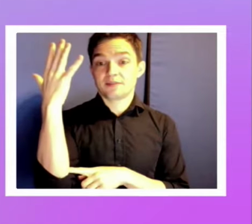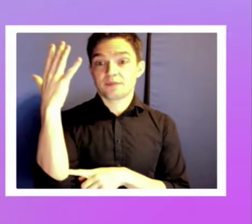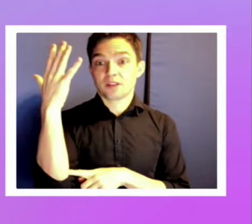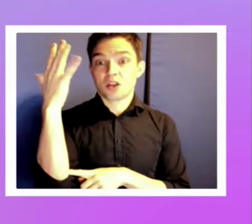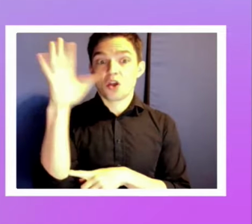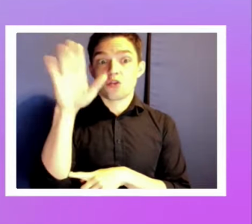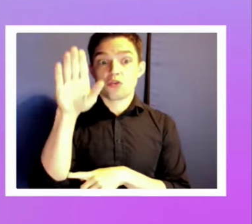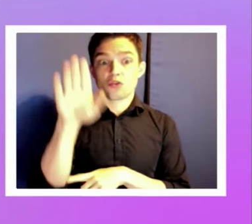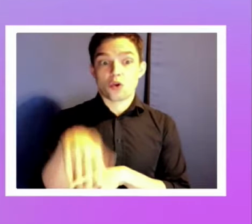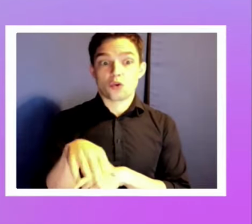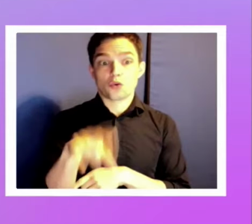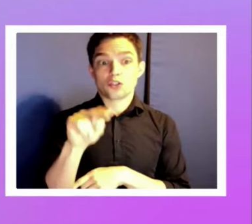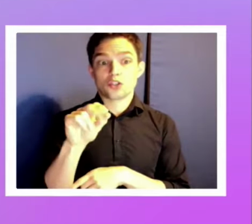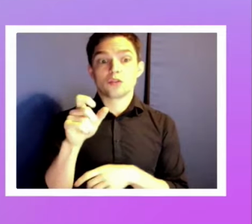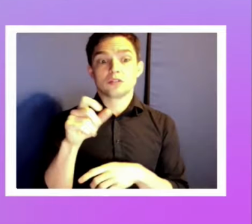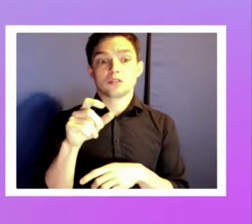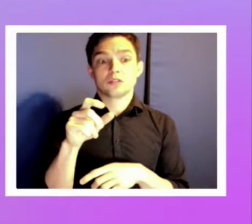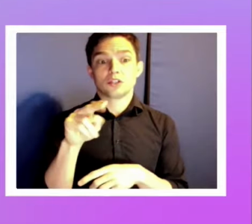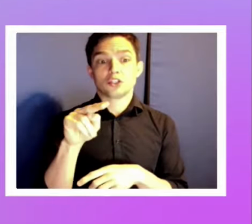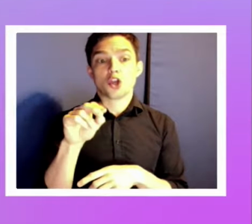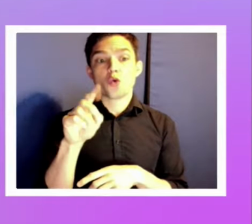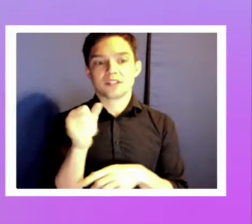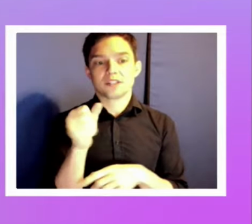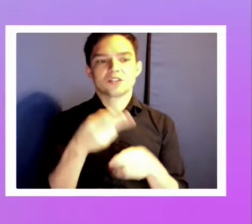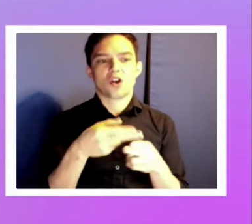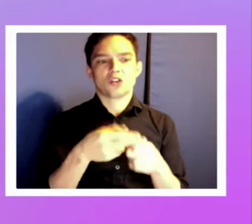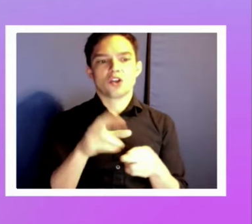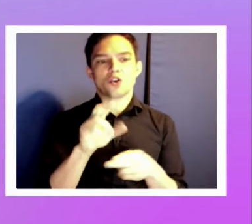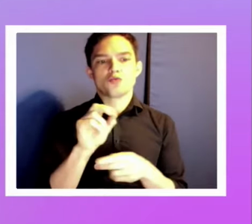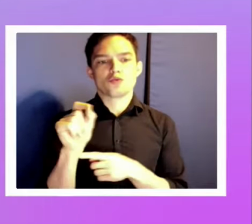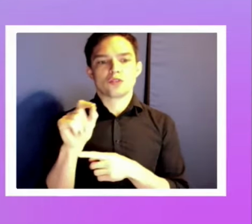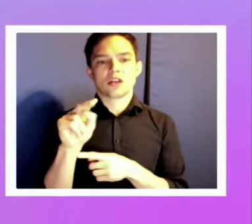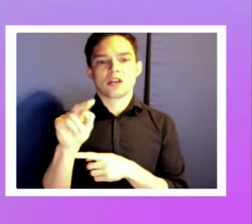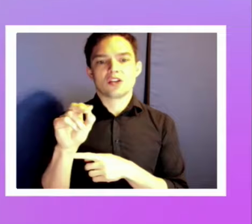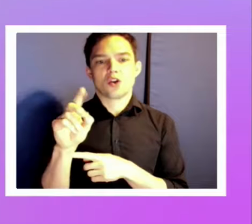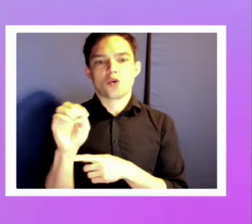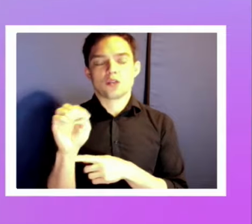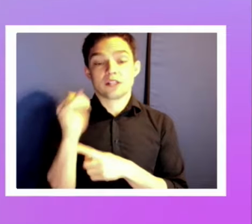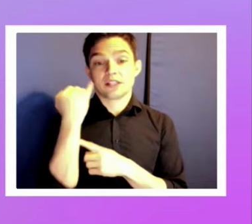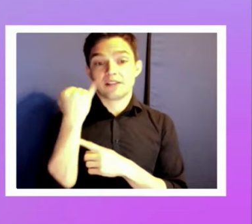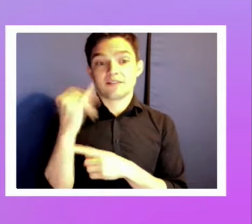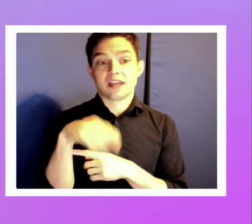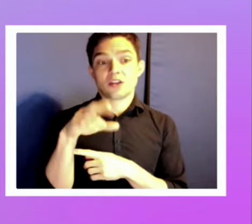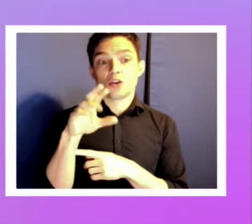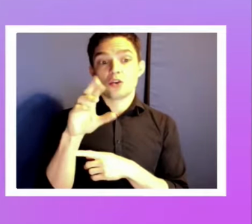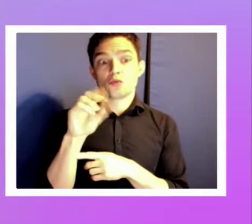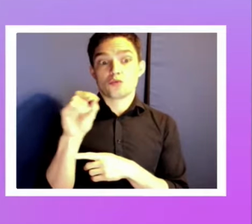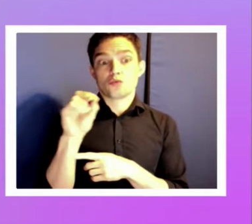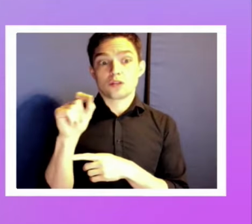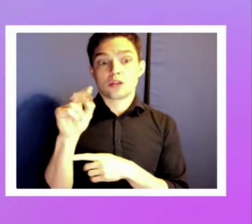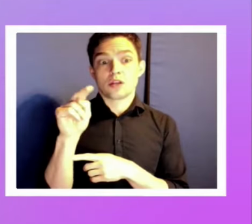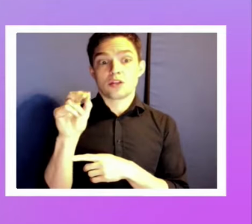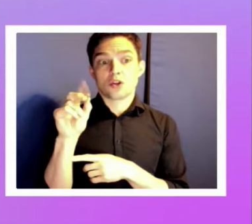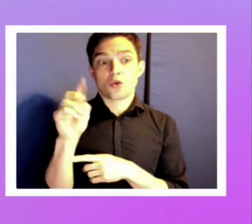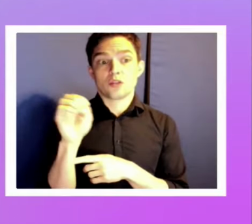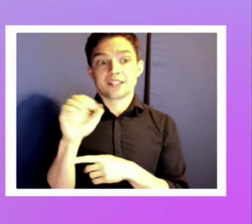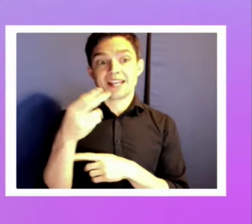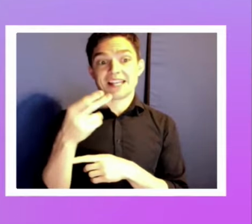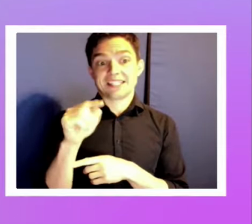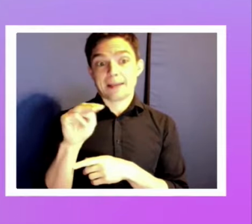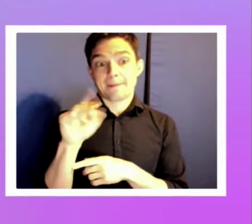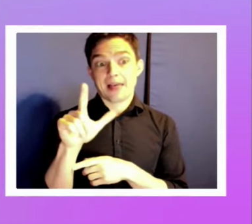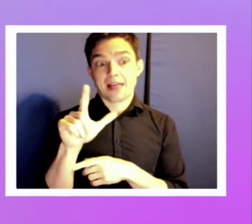node is called the root node. And if that root node is an HTML element, then this rule applies.